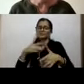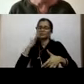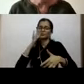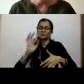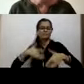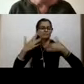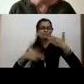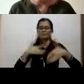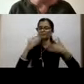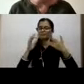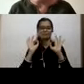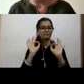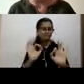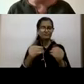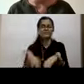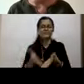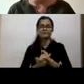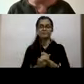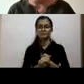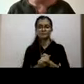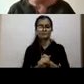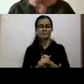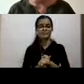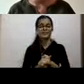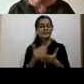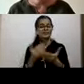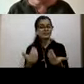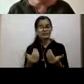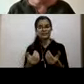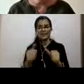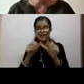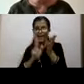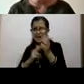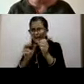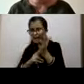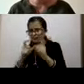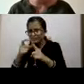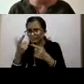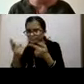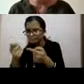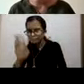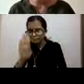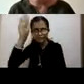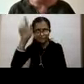do here. And then finally, just to say, Anand, you've got your hand up. Am I out of time?